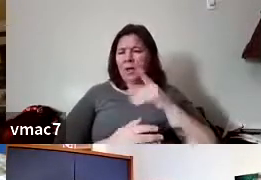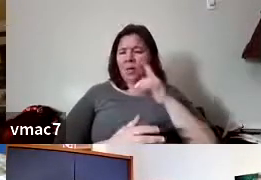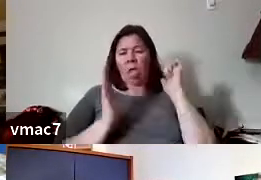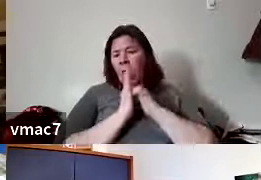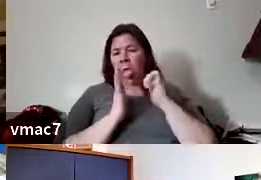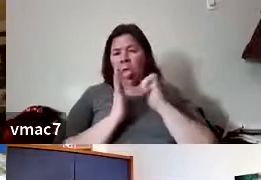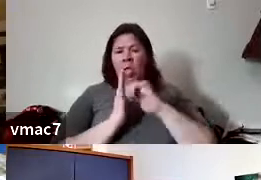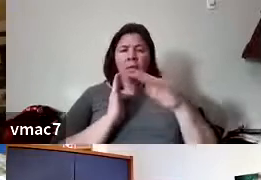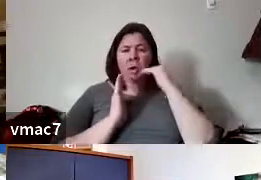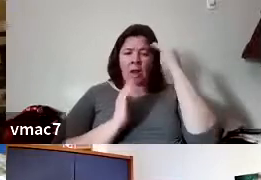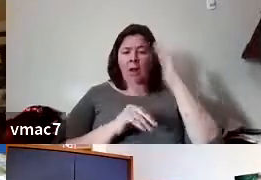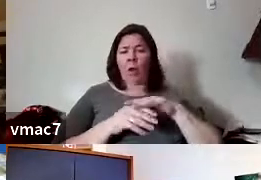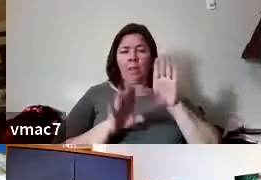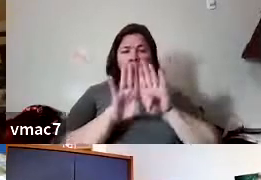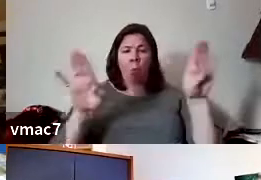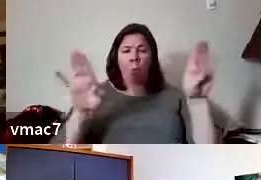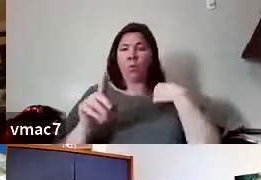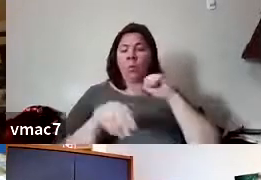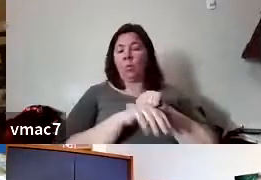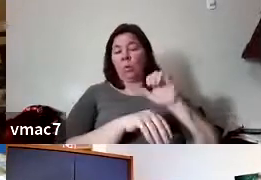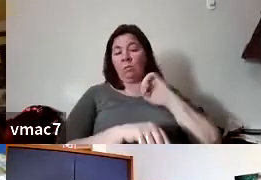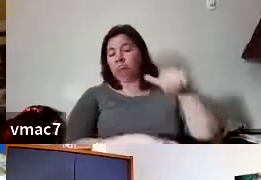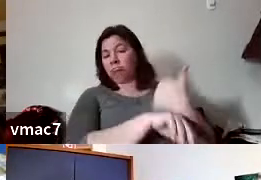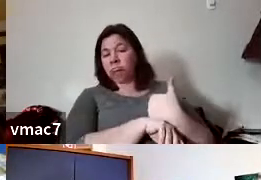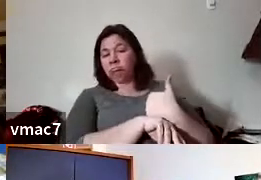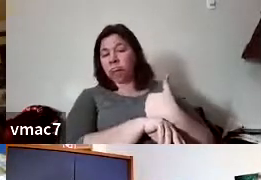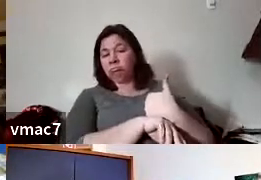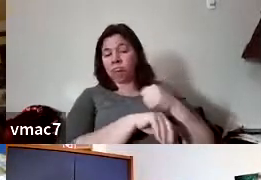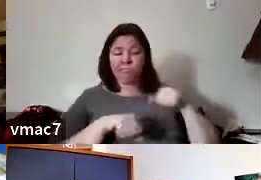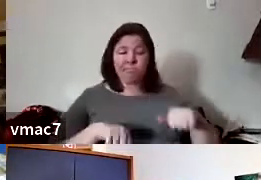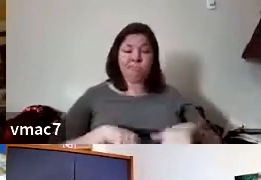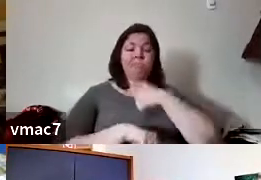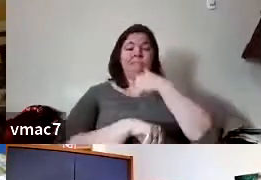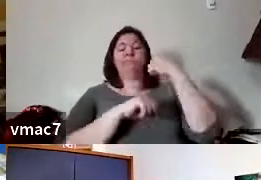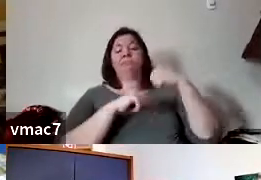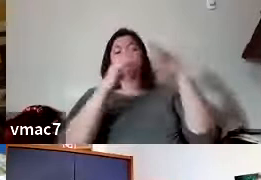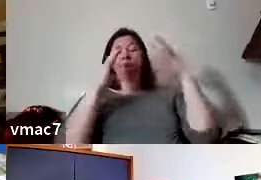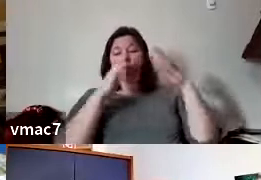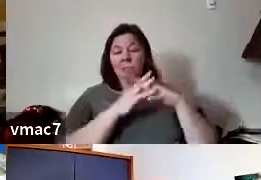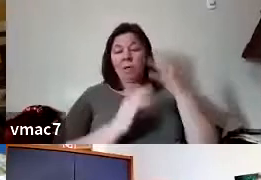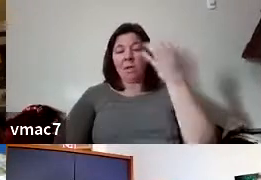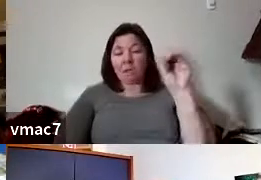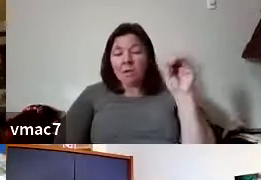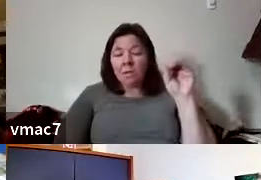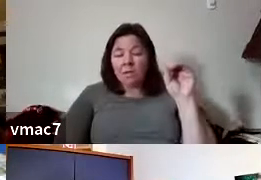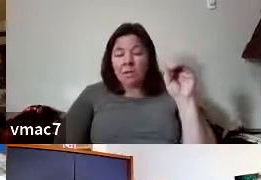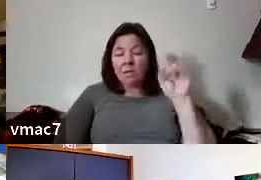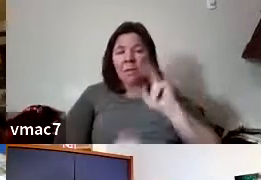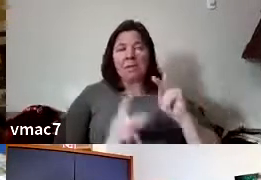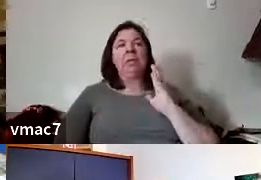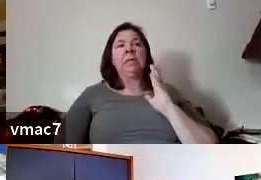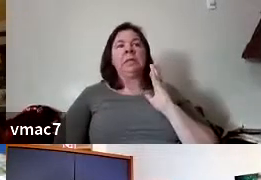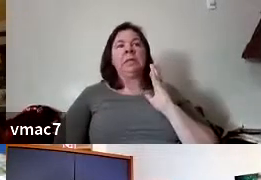in the wall when we launch. Put it that exactly. way. Thank you very much for sharing.